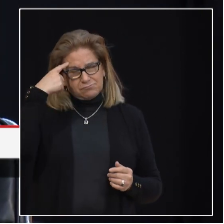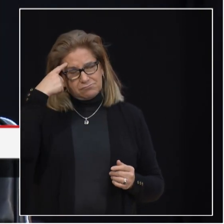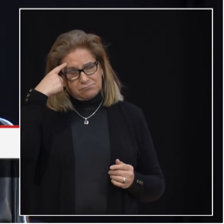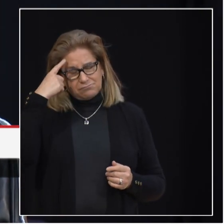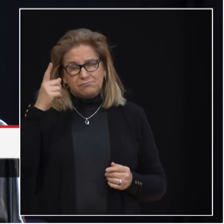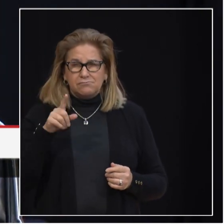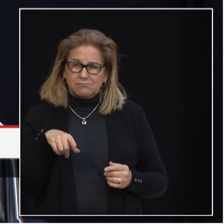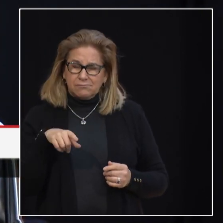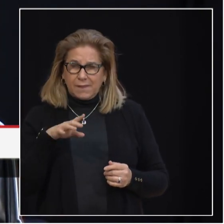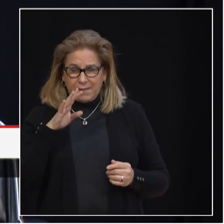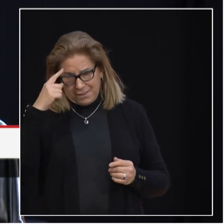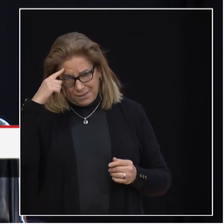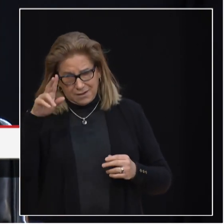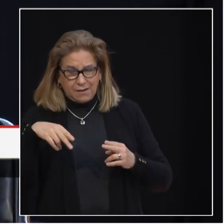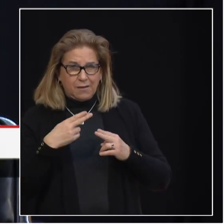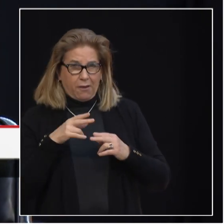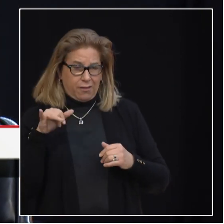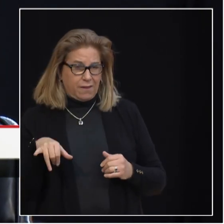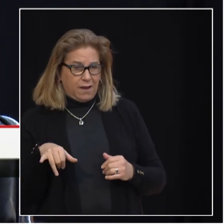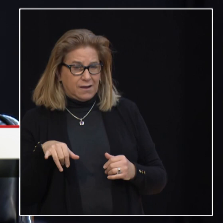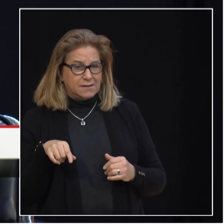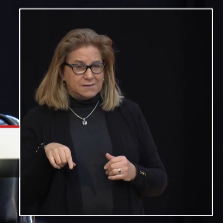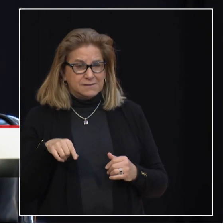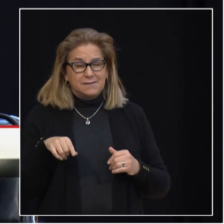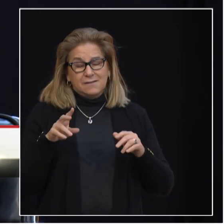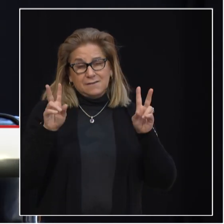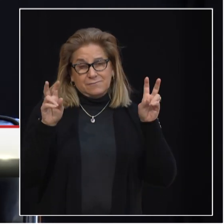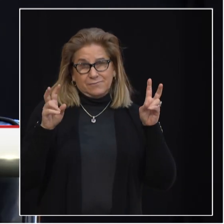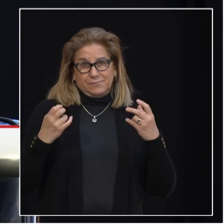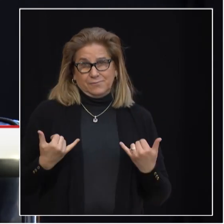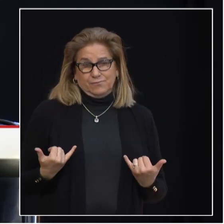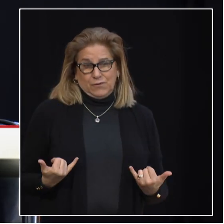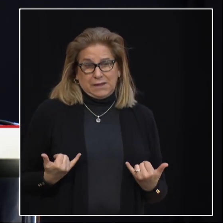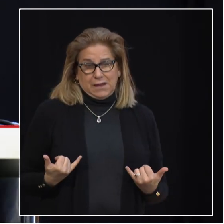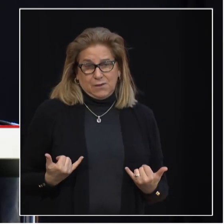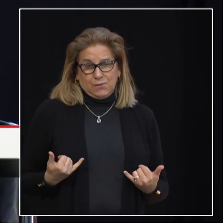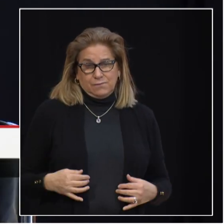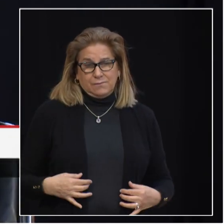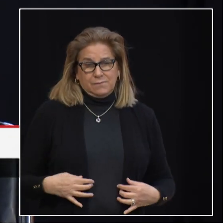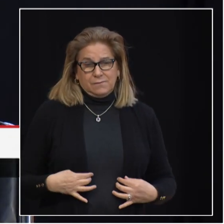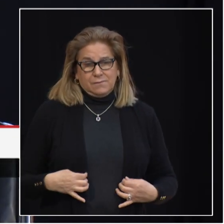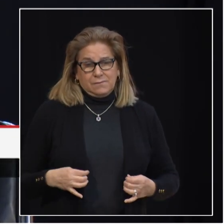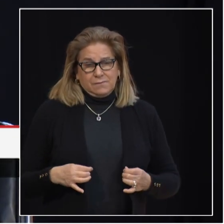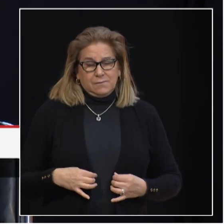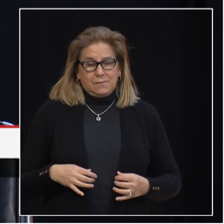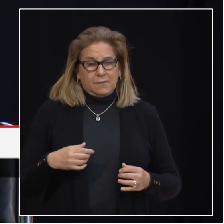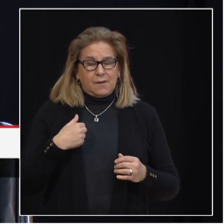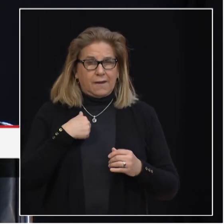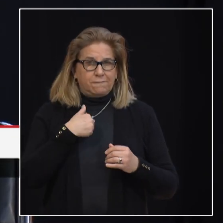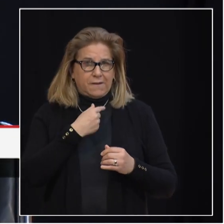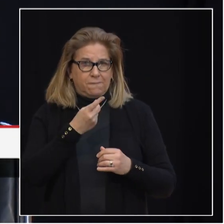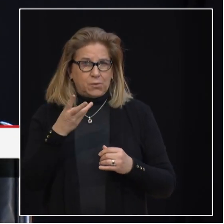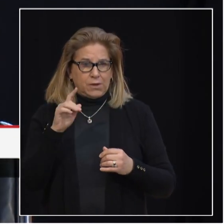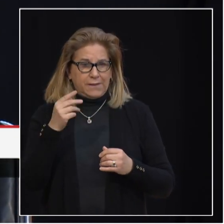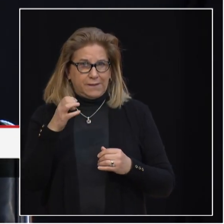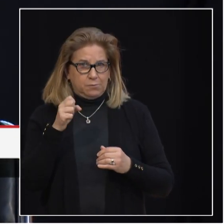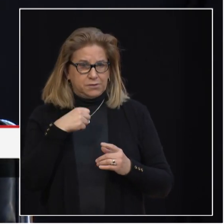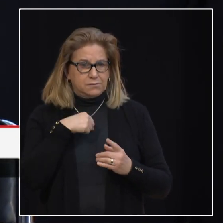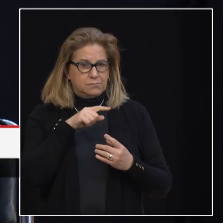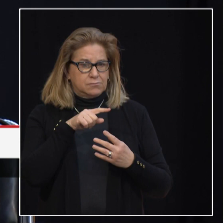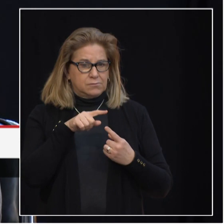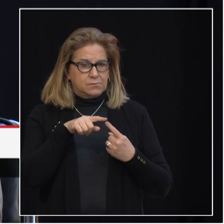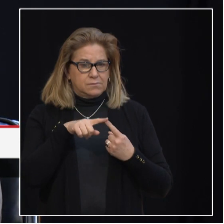that we're really keeping track of right now are paying very close attention to. There are a few of them. One is what we would call a bifurcated